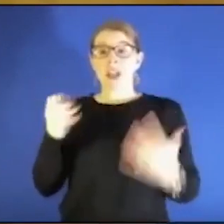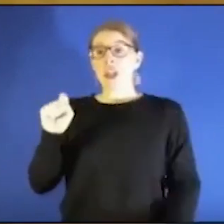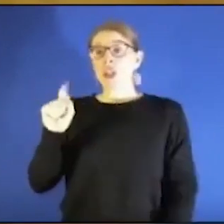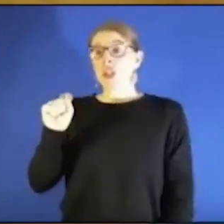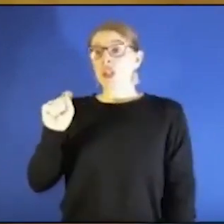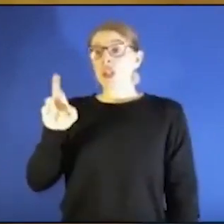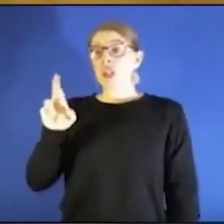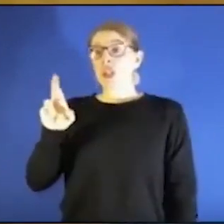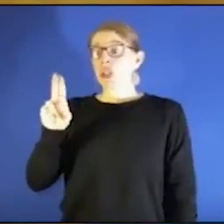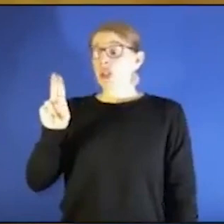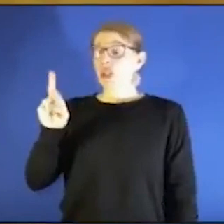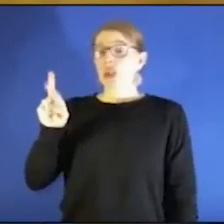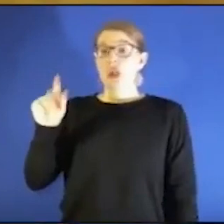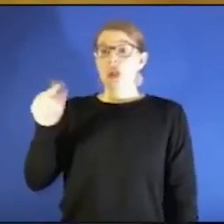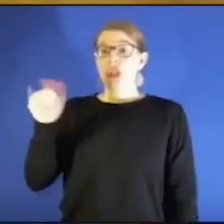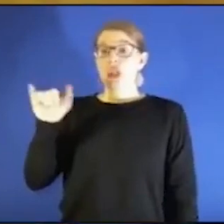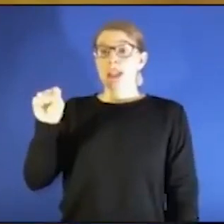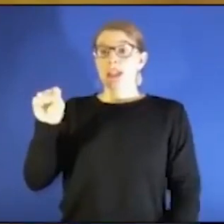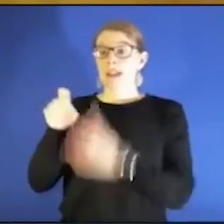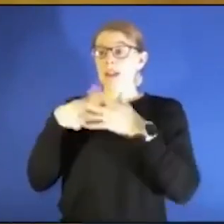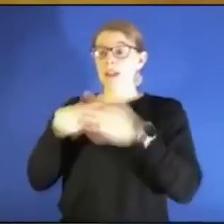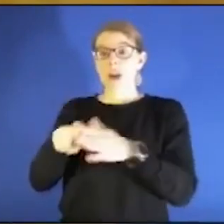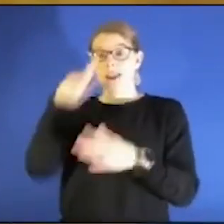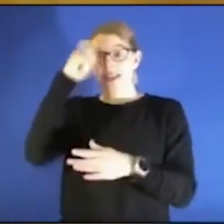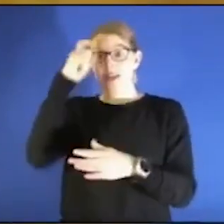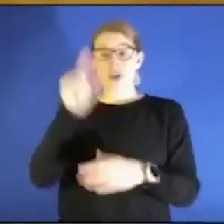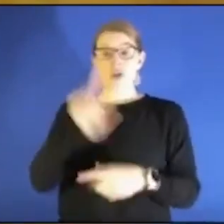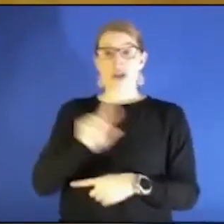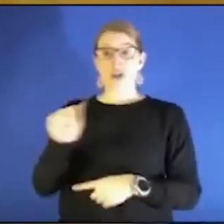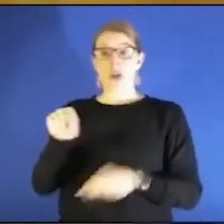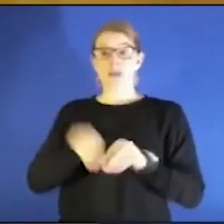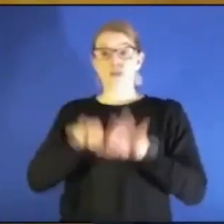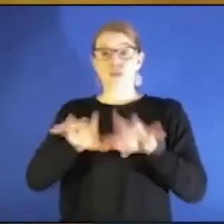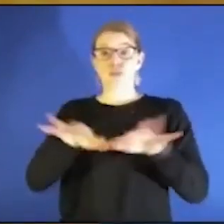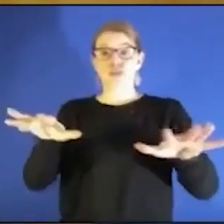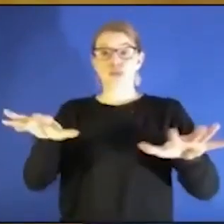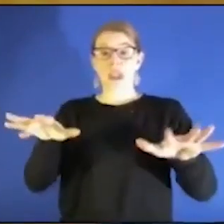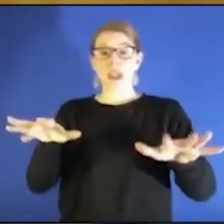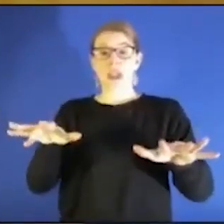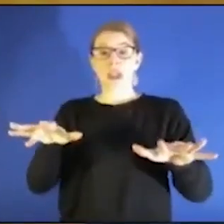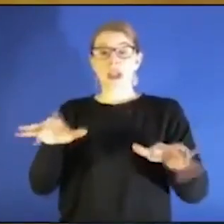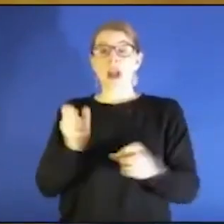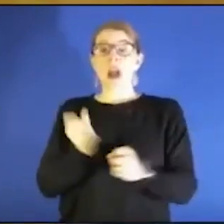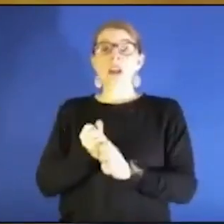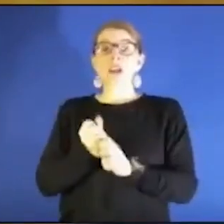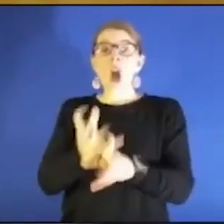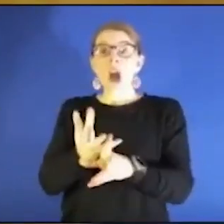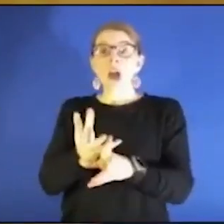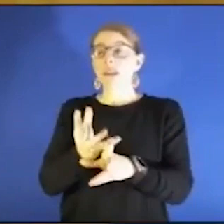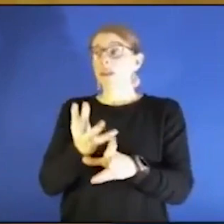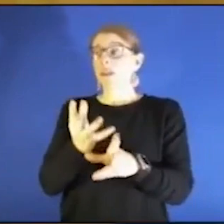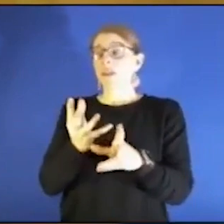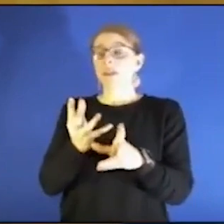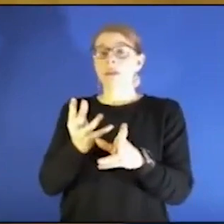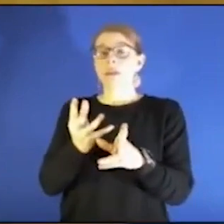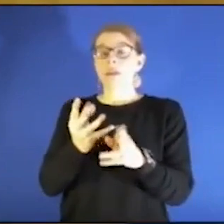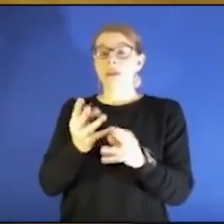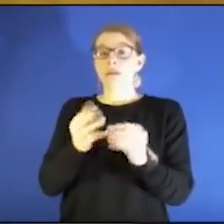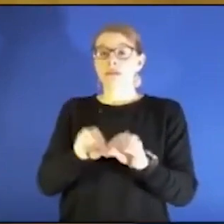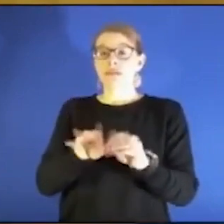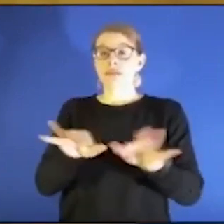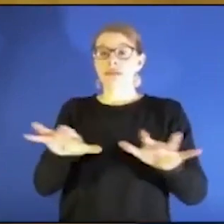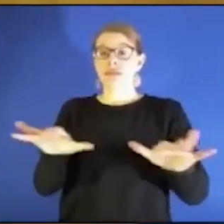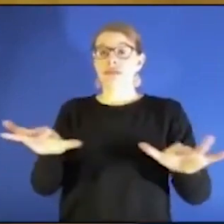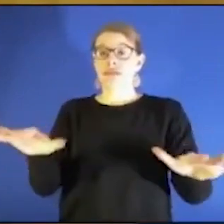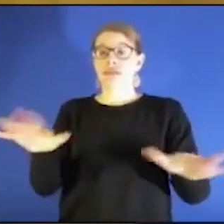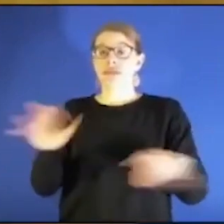that really kind of kicked off the summer 2020 wave, that led to, an out and down sort of pattern across the United